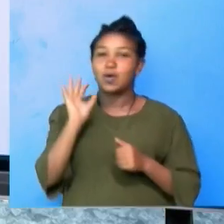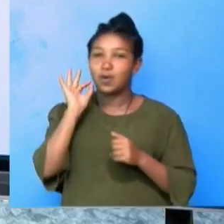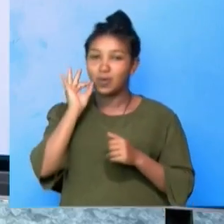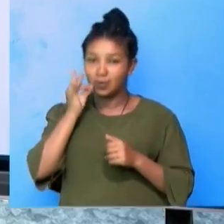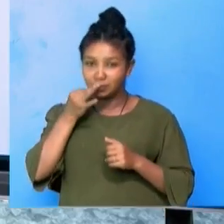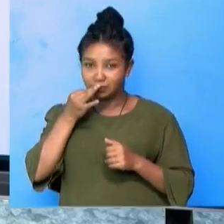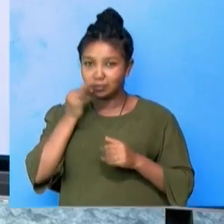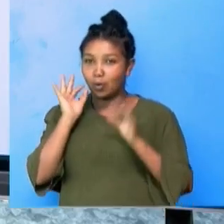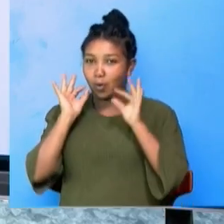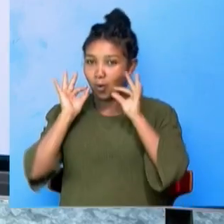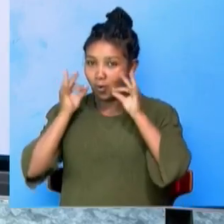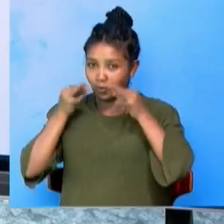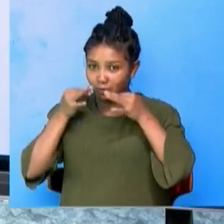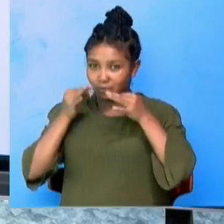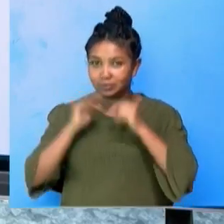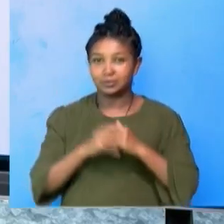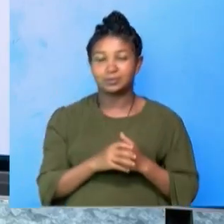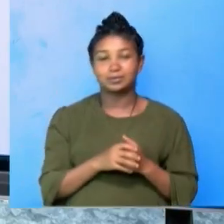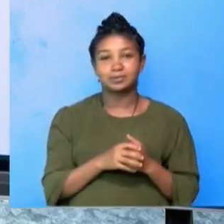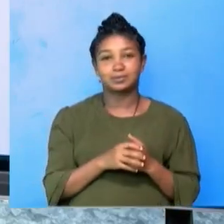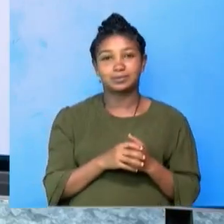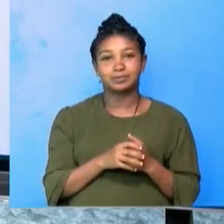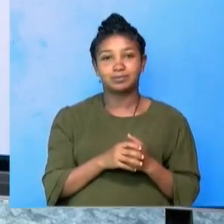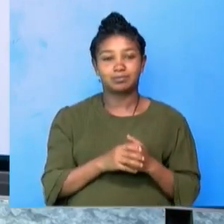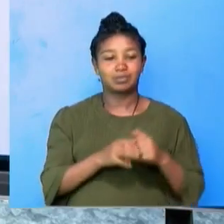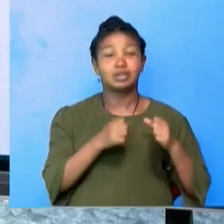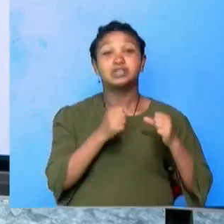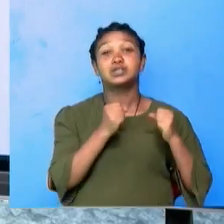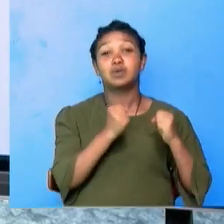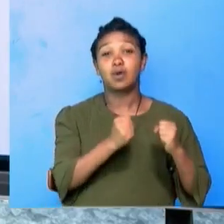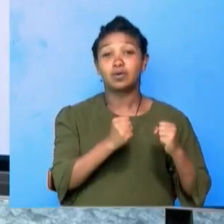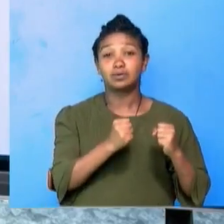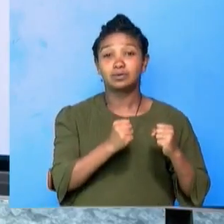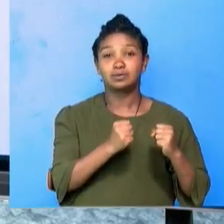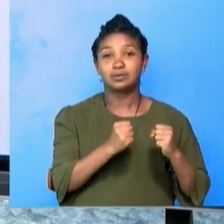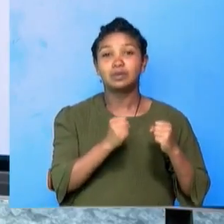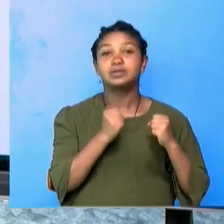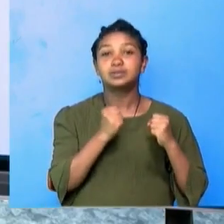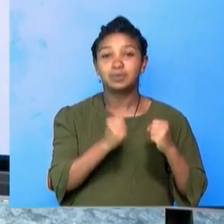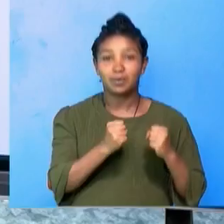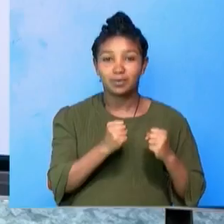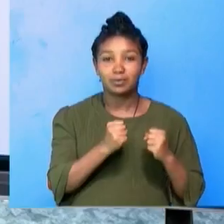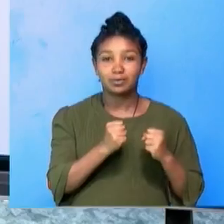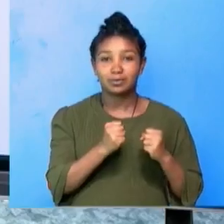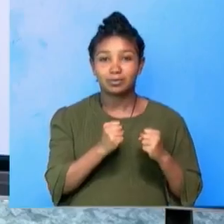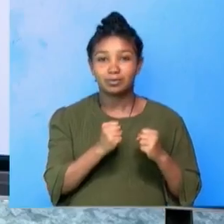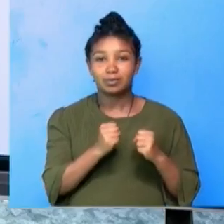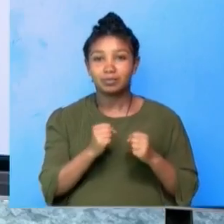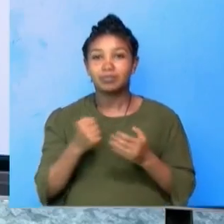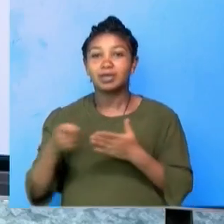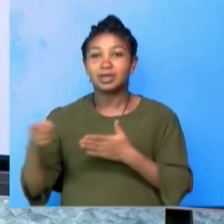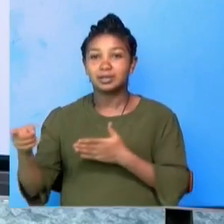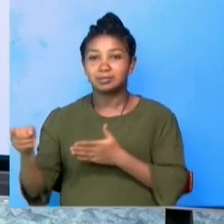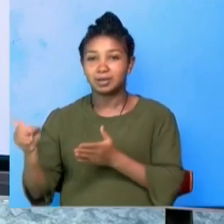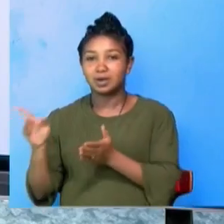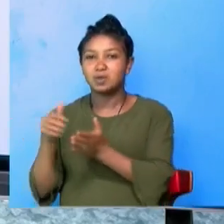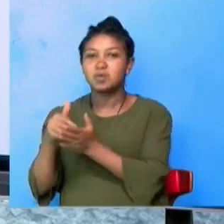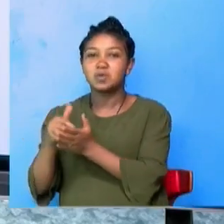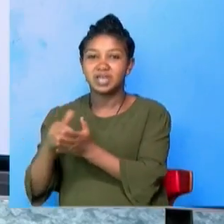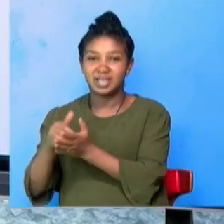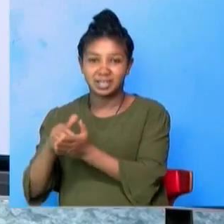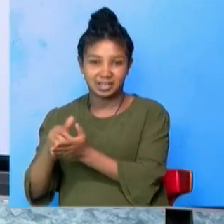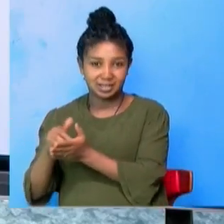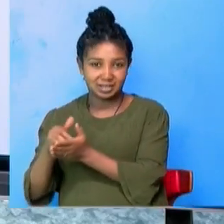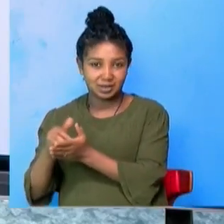old, old. Strong, strong. Here is